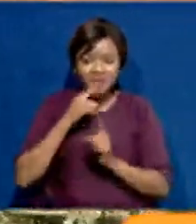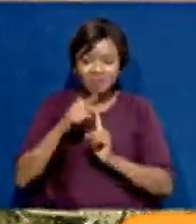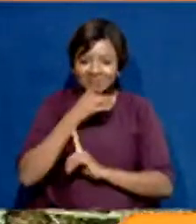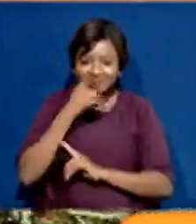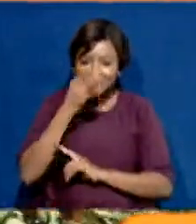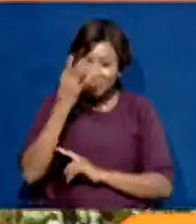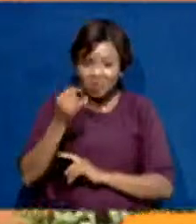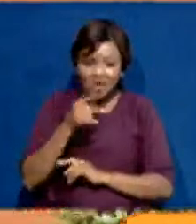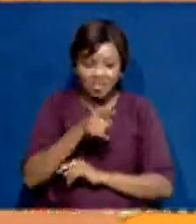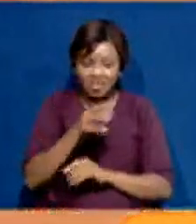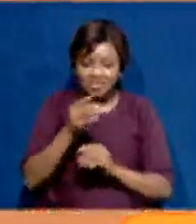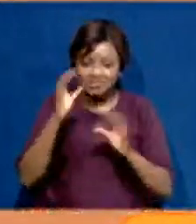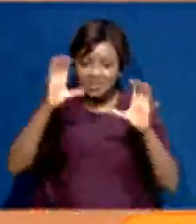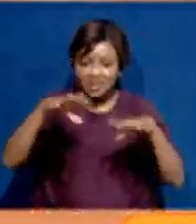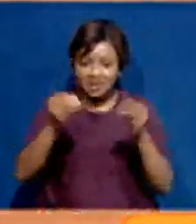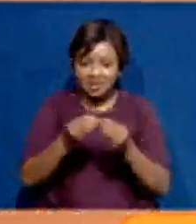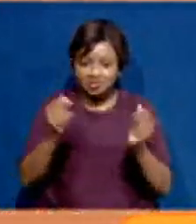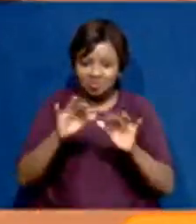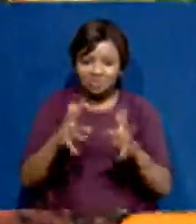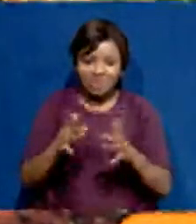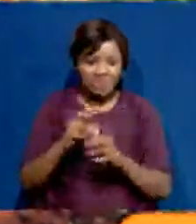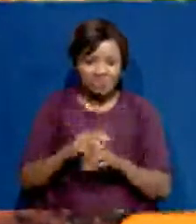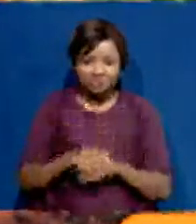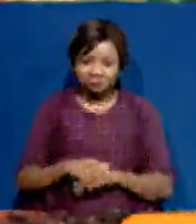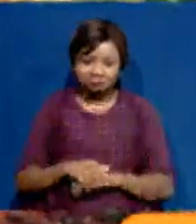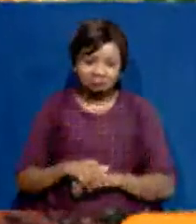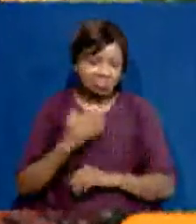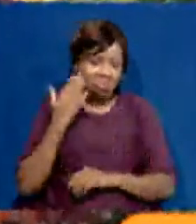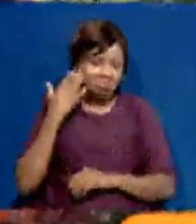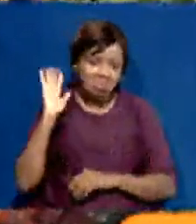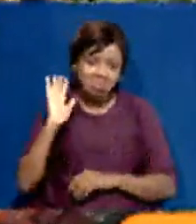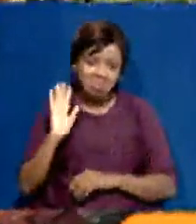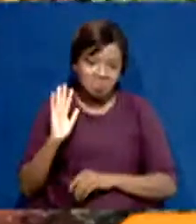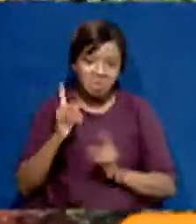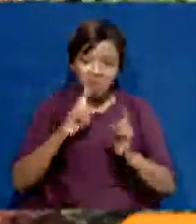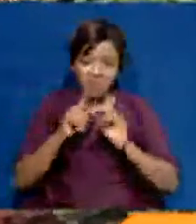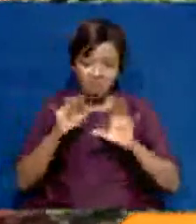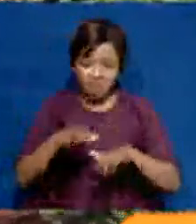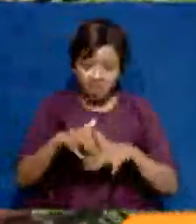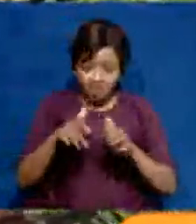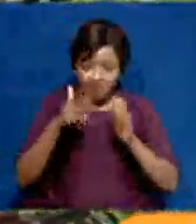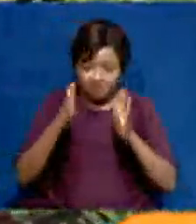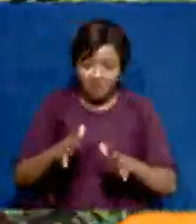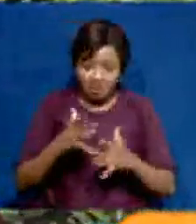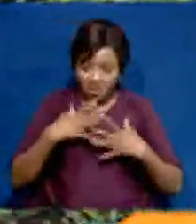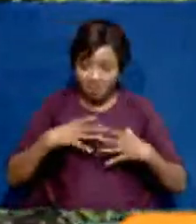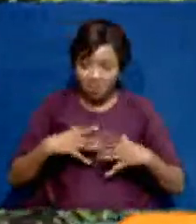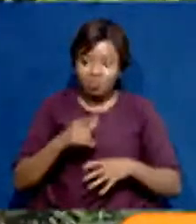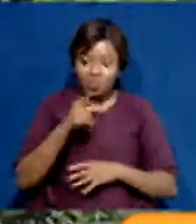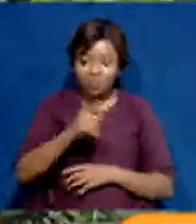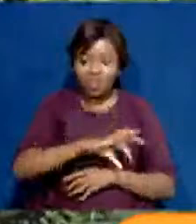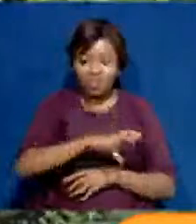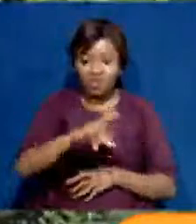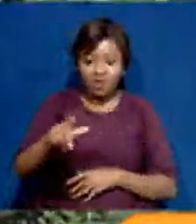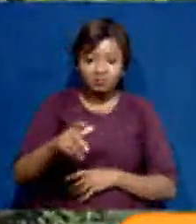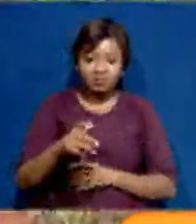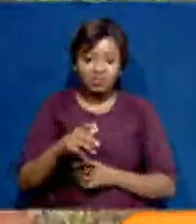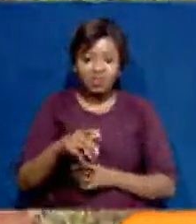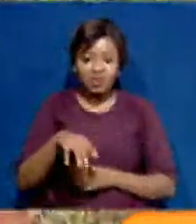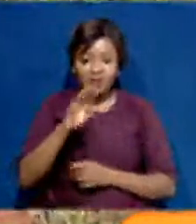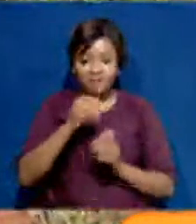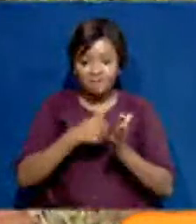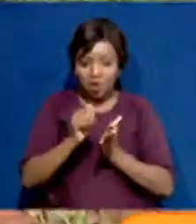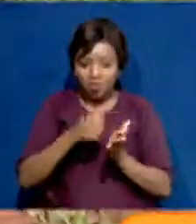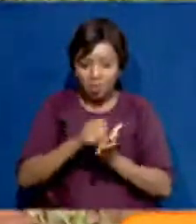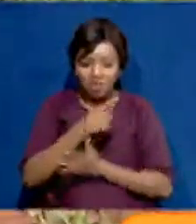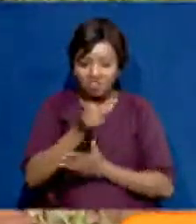the elusive rainfall will come again. But farmers of Kinganga village at Kaiti sub-county in Makueni are